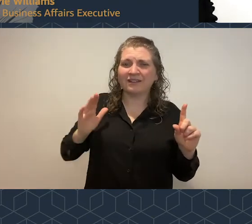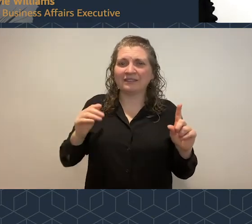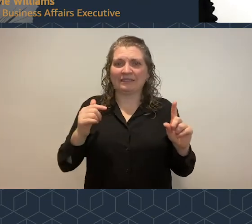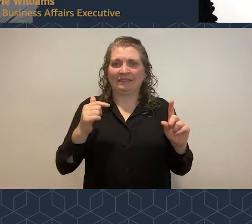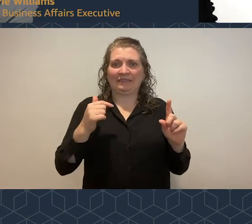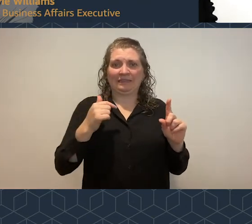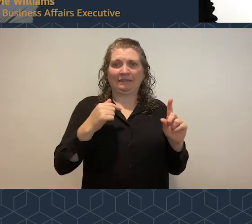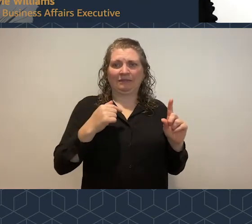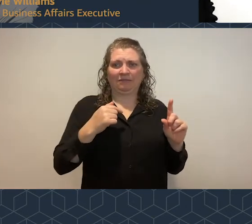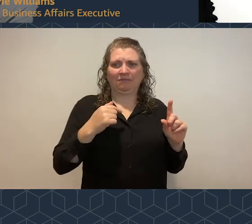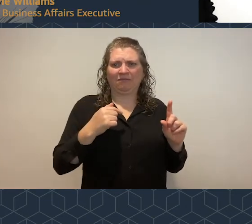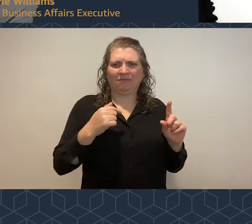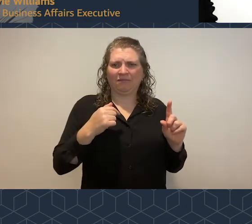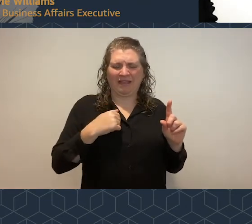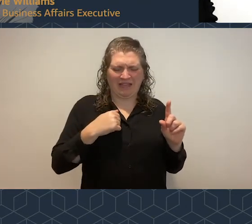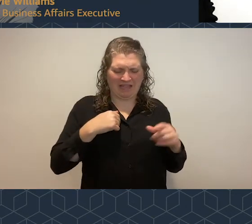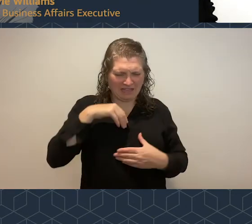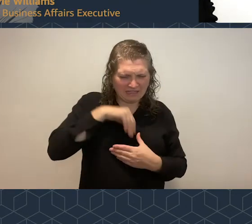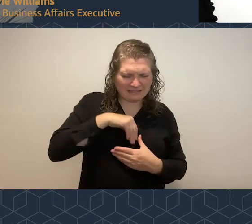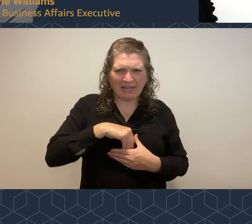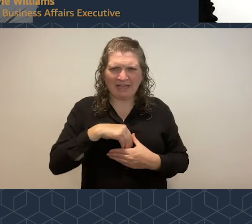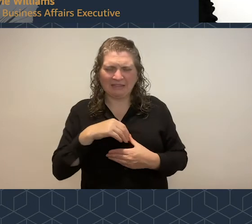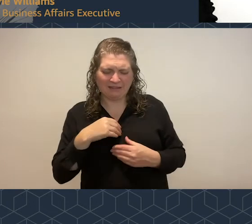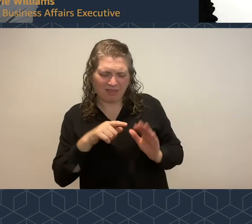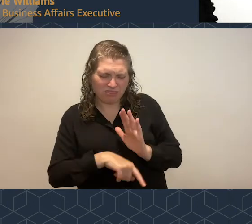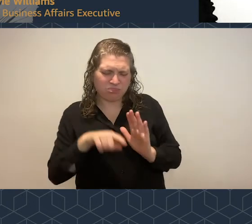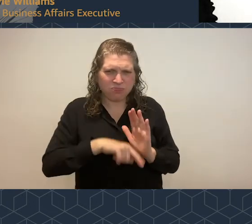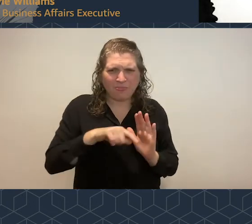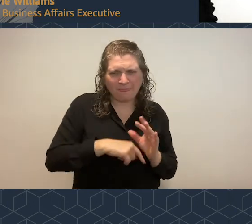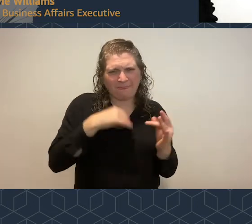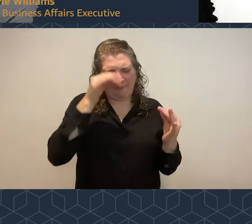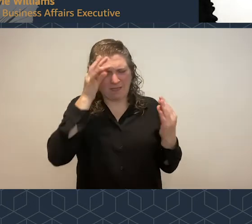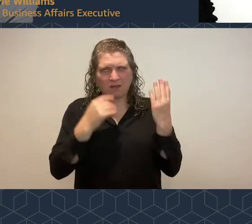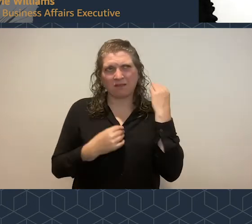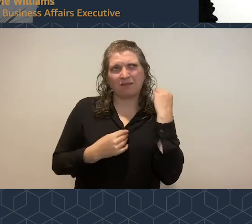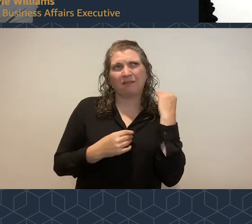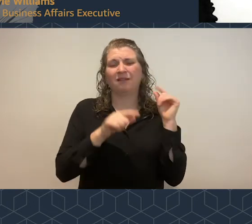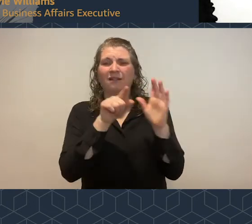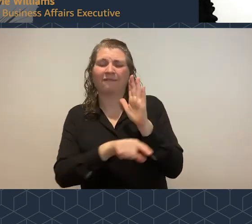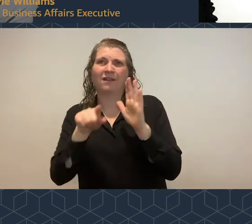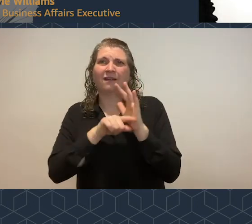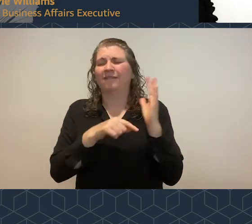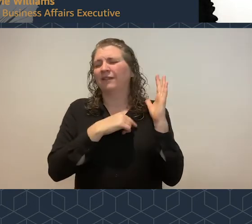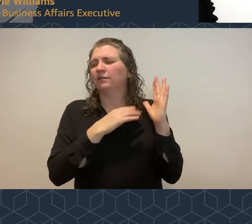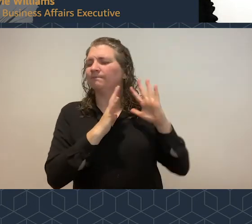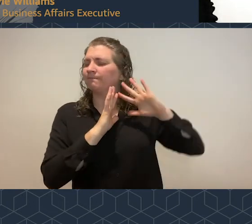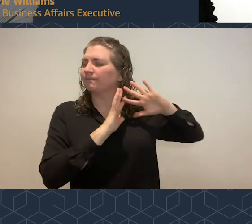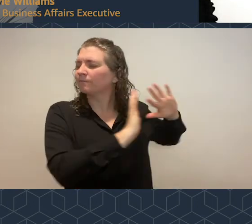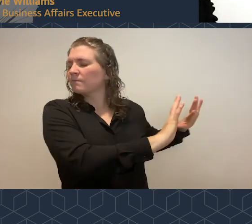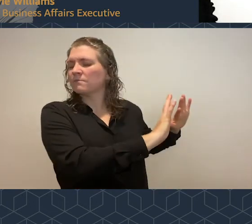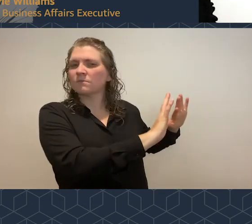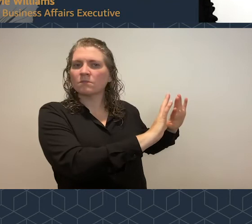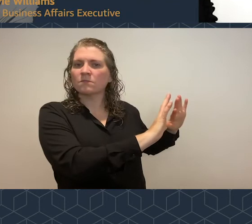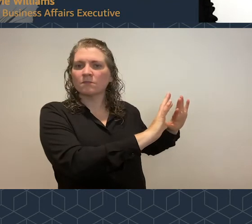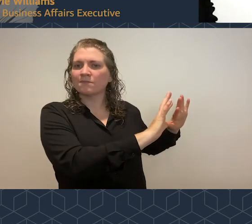would stop that negative internal talk track, of myself. Like it didn't go, perhaps